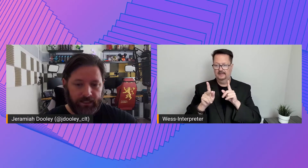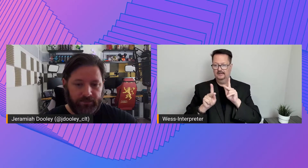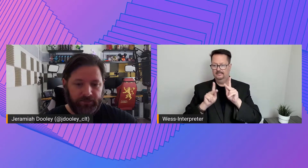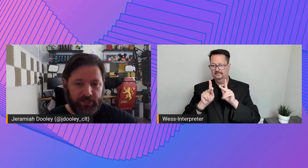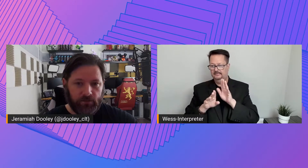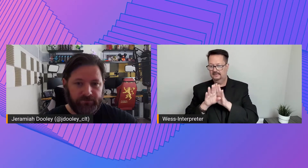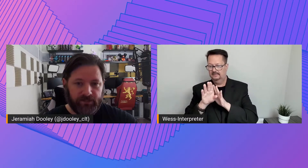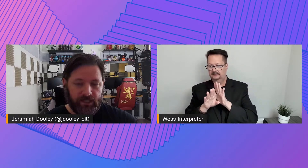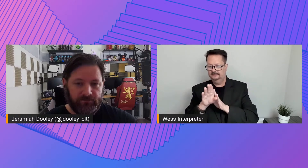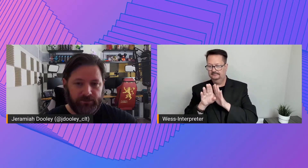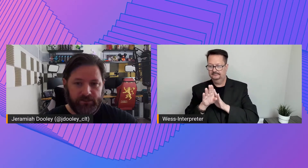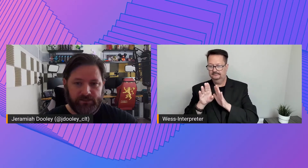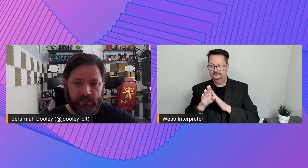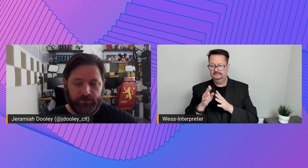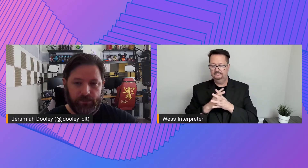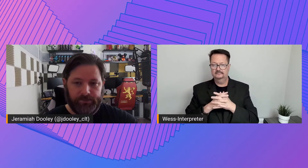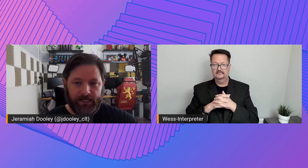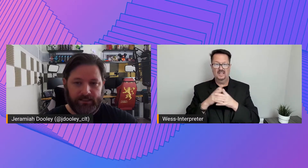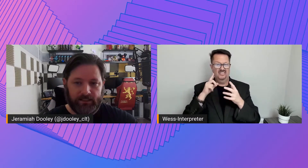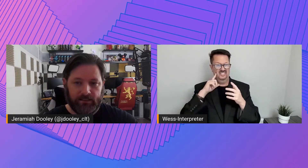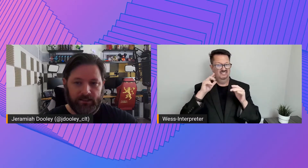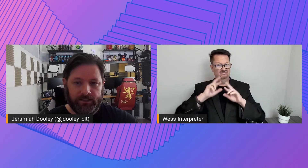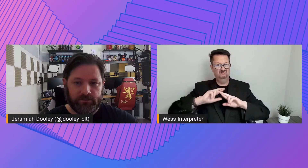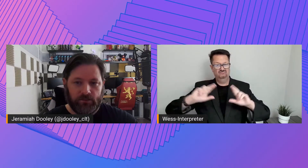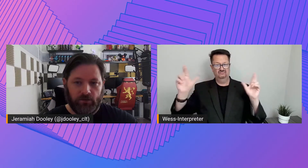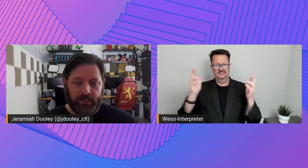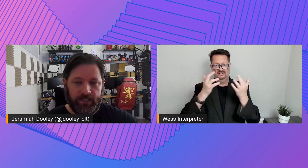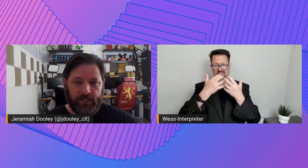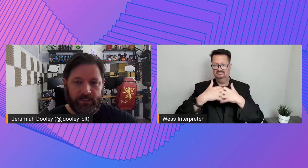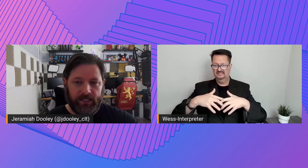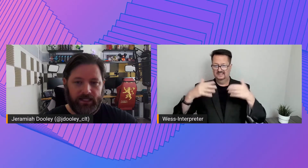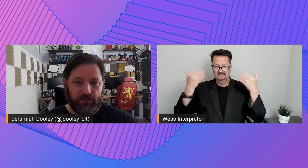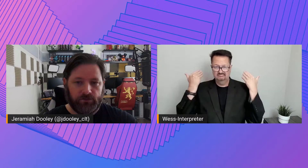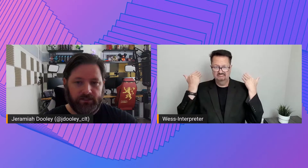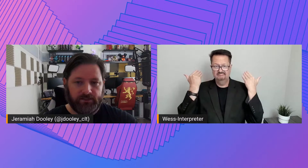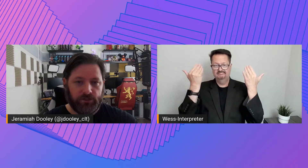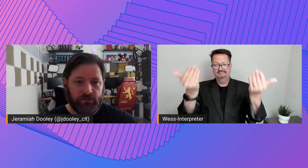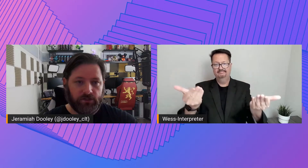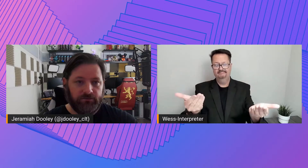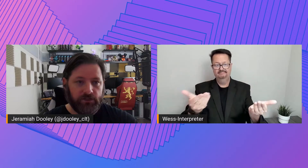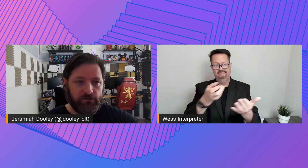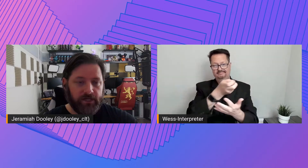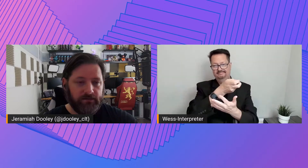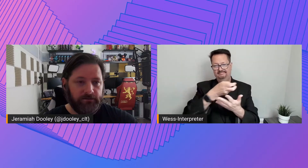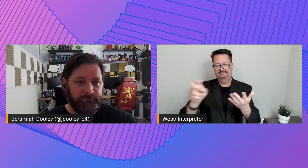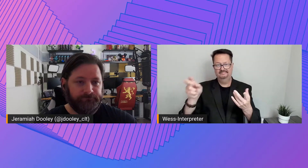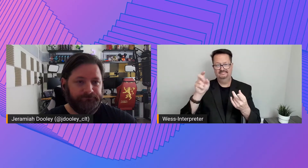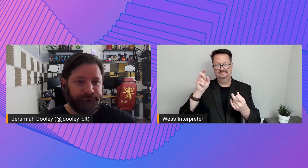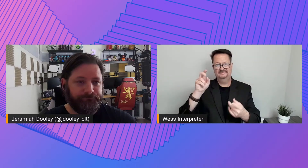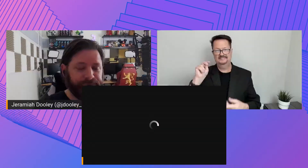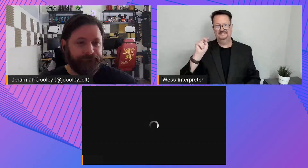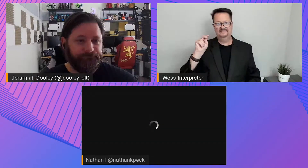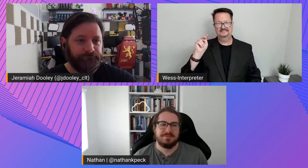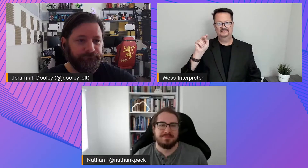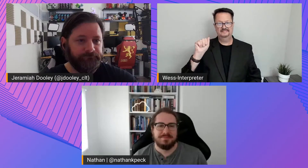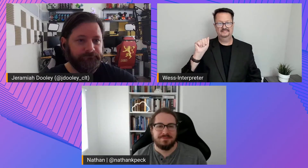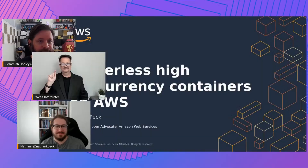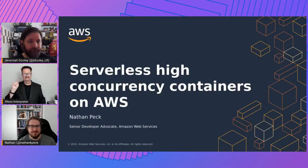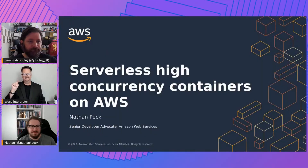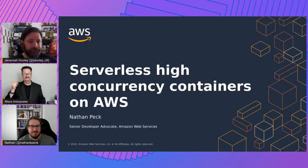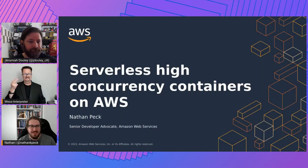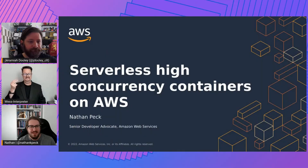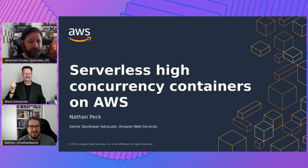So I think we've got everything set up on the back end. Let's go ahead and transition this over to you, Nathan.